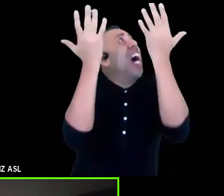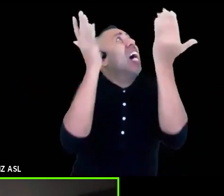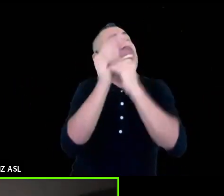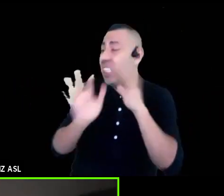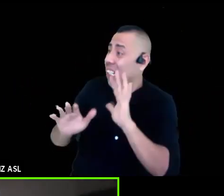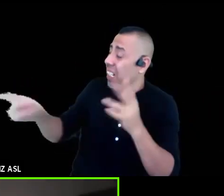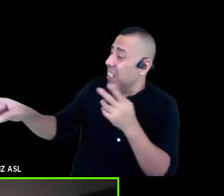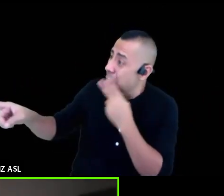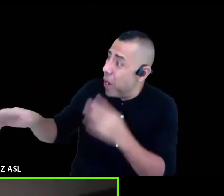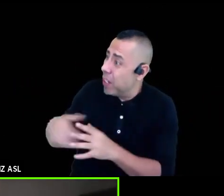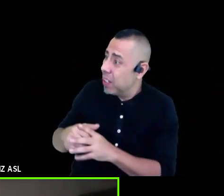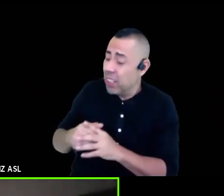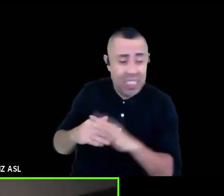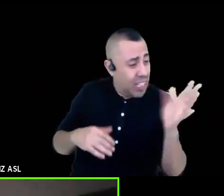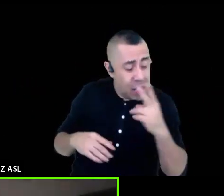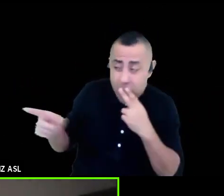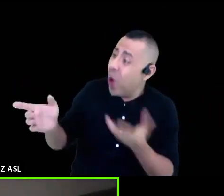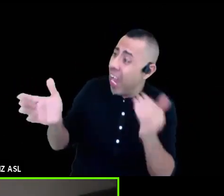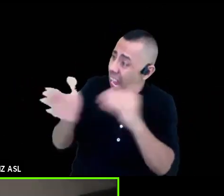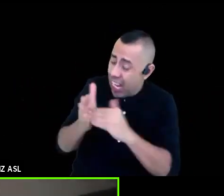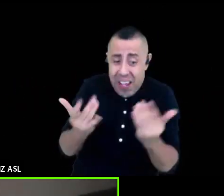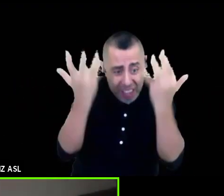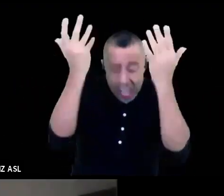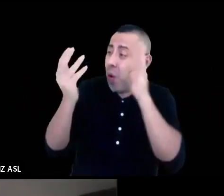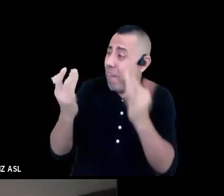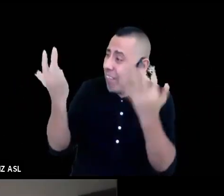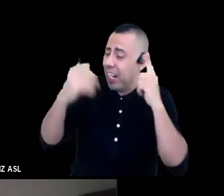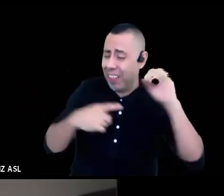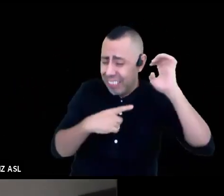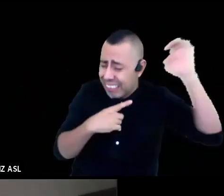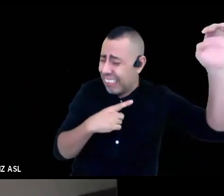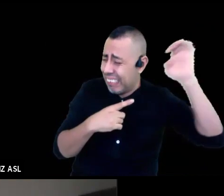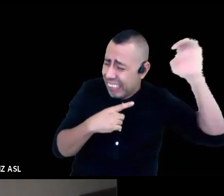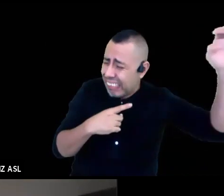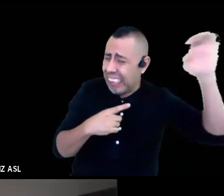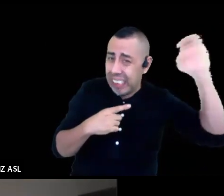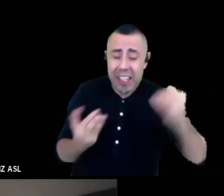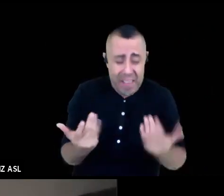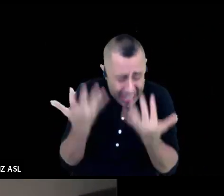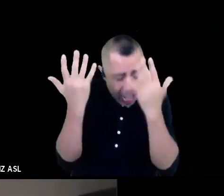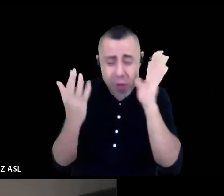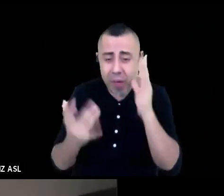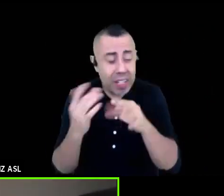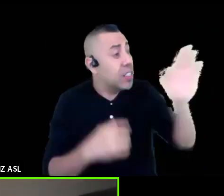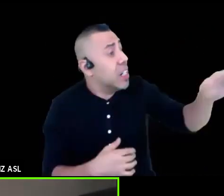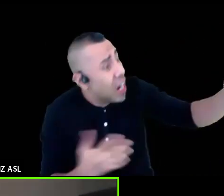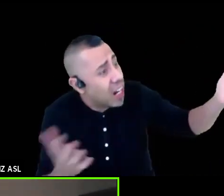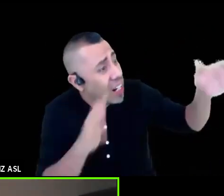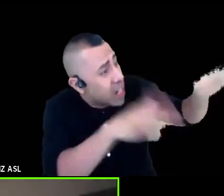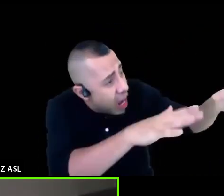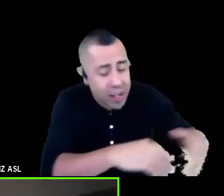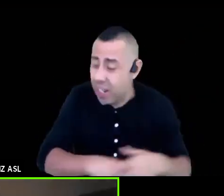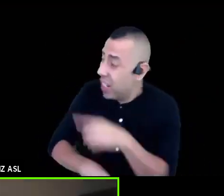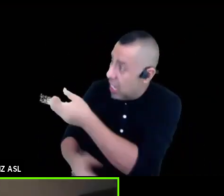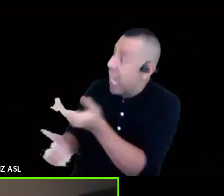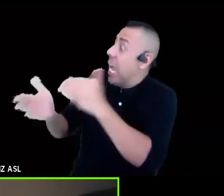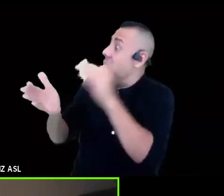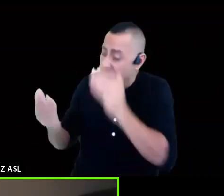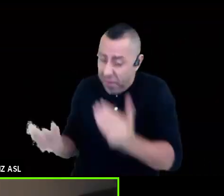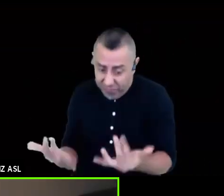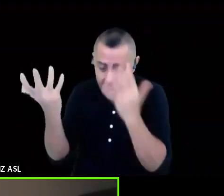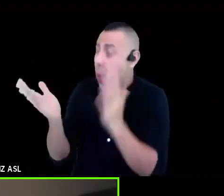Not smoking. He's going to start another fire. You're going to start another fire. Ram. You're gonna start another fire! You're gonna start another fire! You're gonna start another fire and